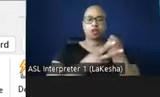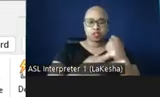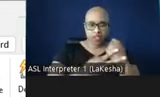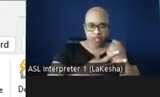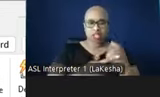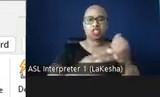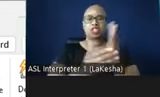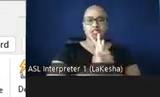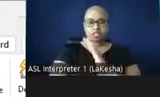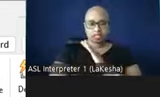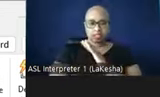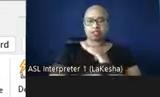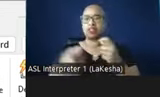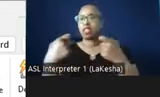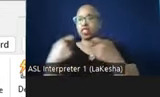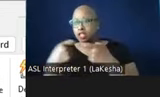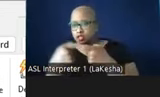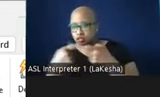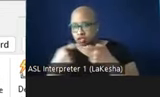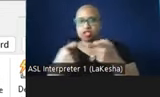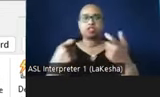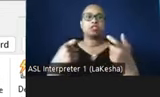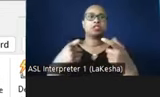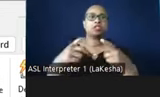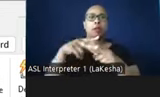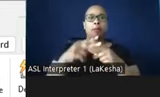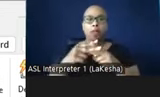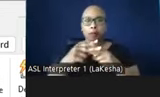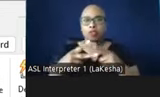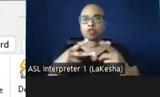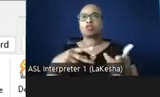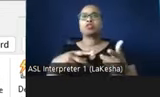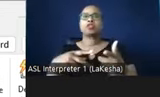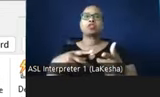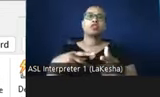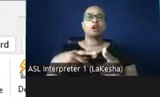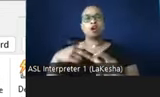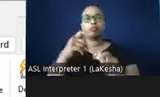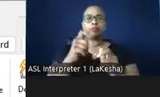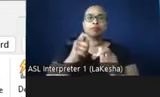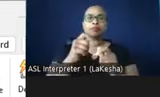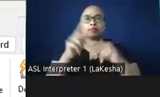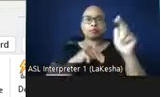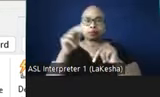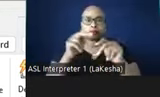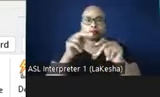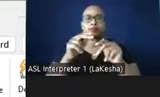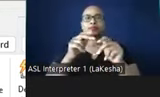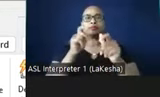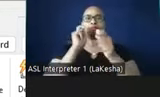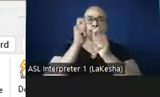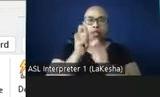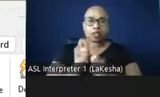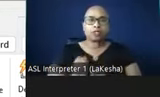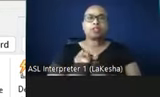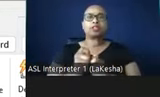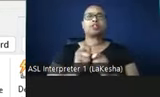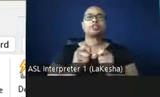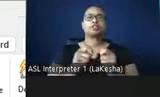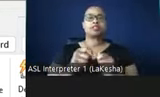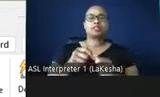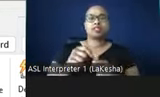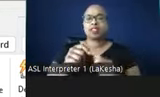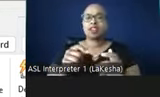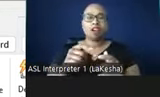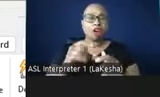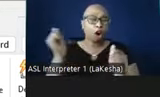just electricians, plumbers, carpenters, you know, excavators, heavy equipment, all of these people, these can be very